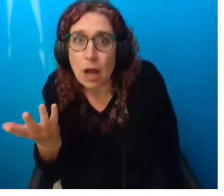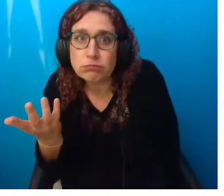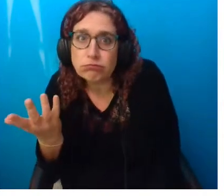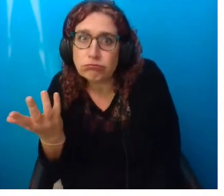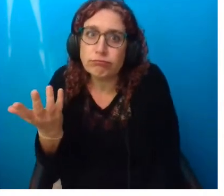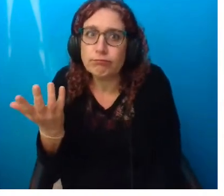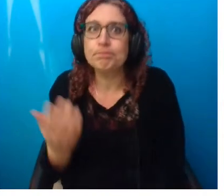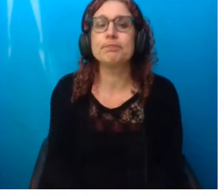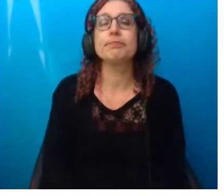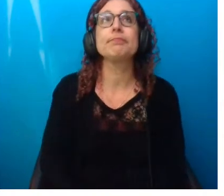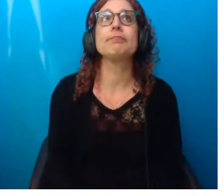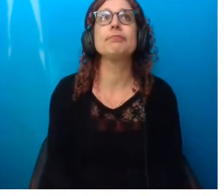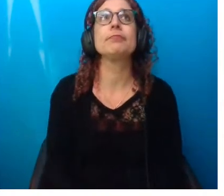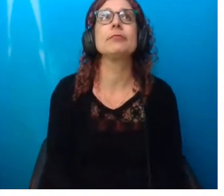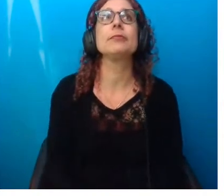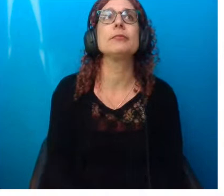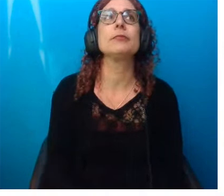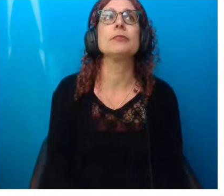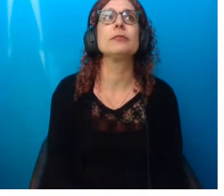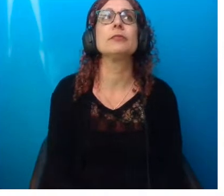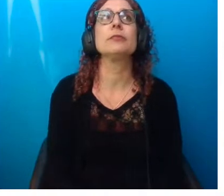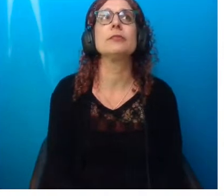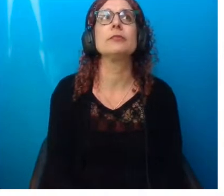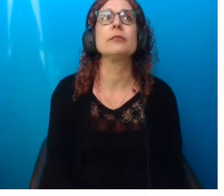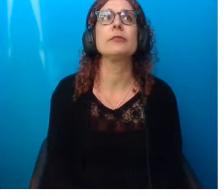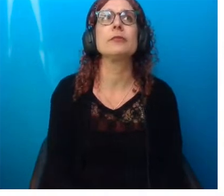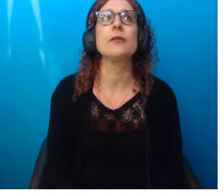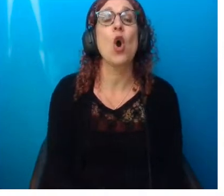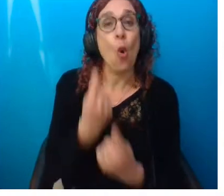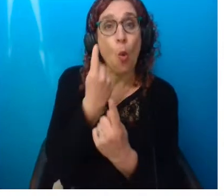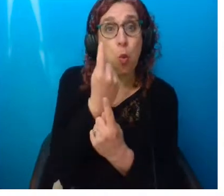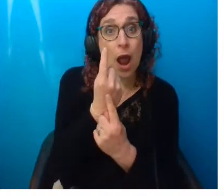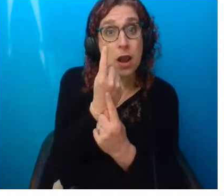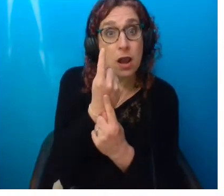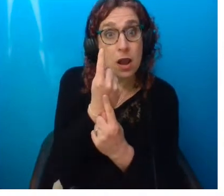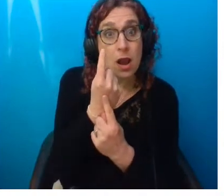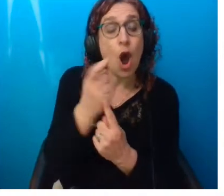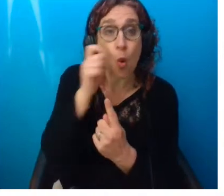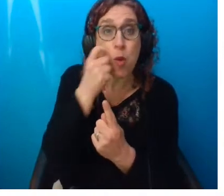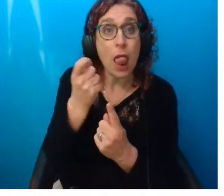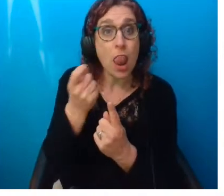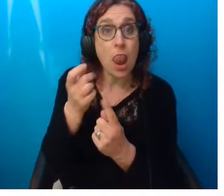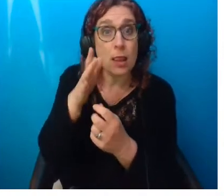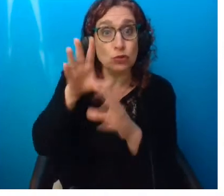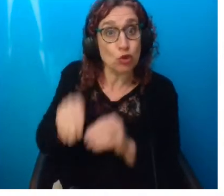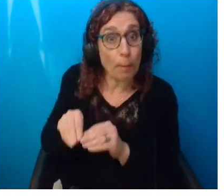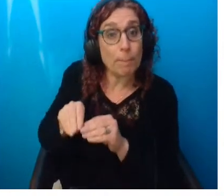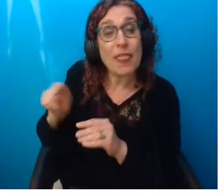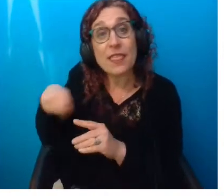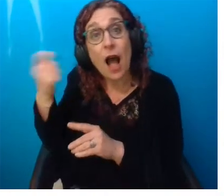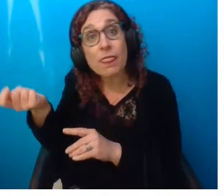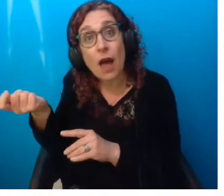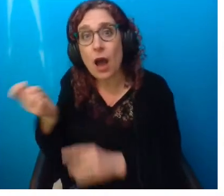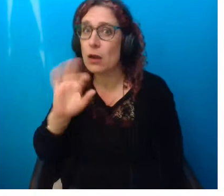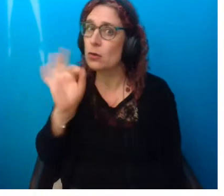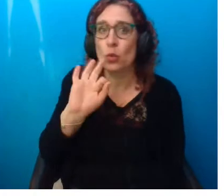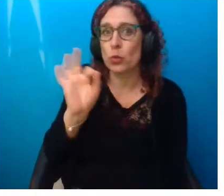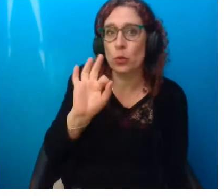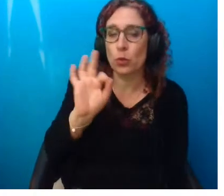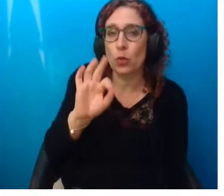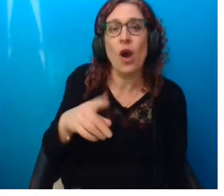don't think one immunotherapy is going to inhibit the other. I would still do this with